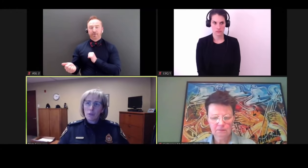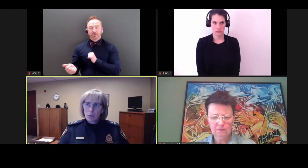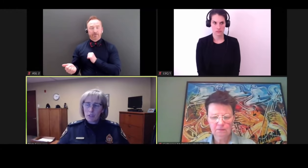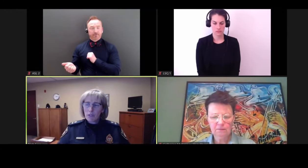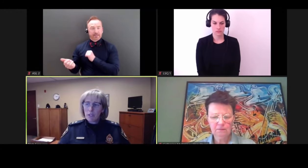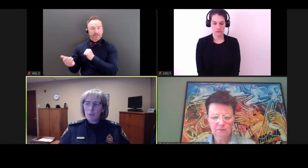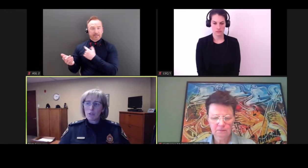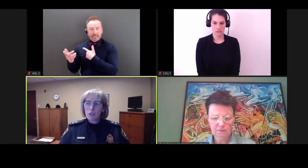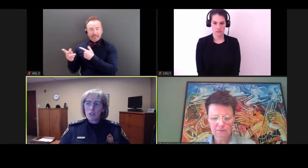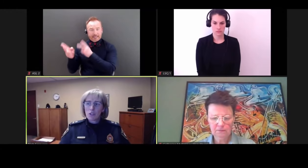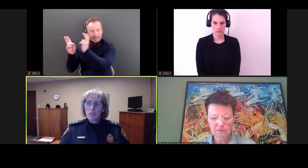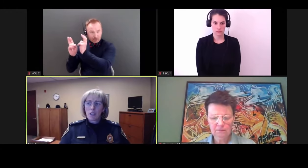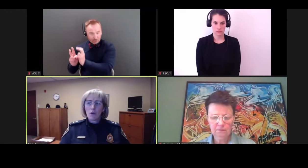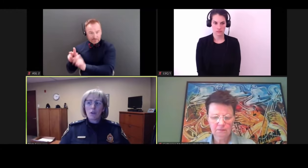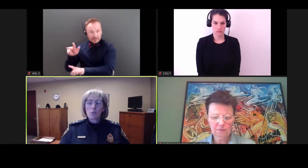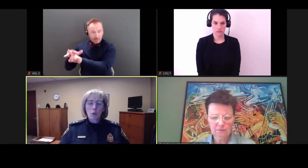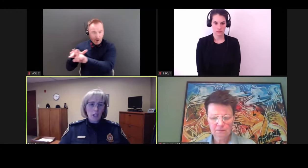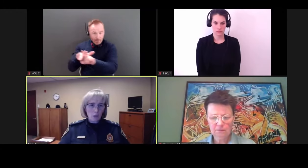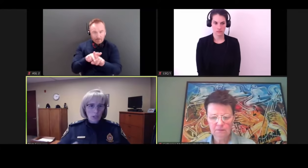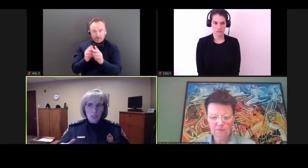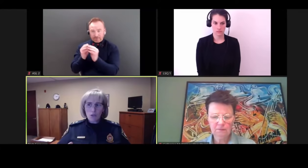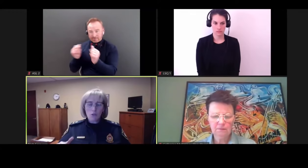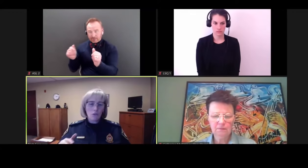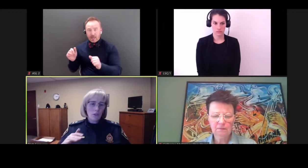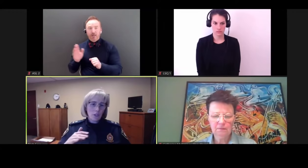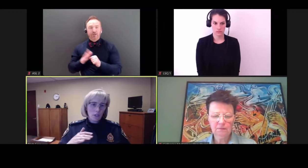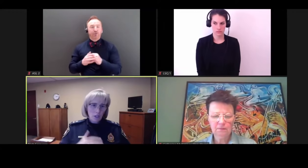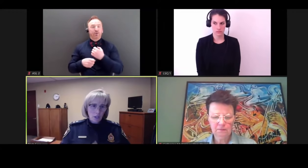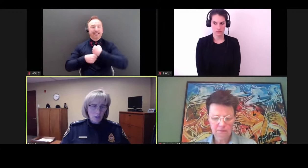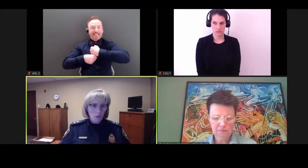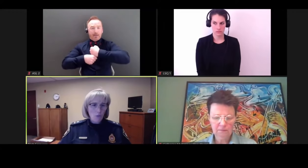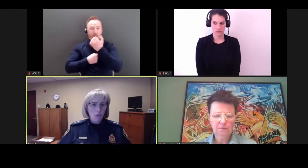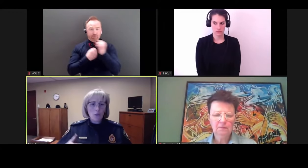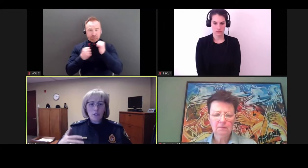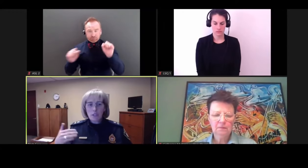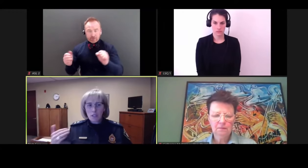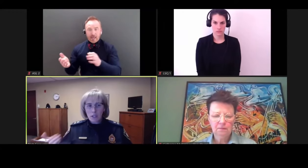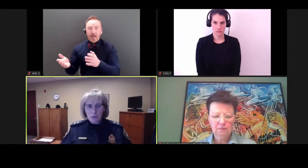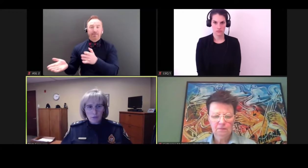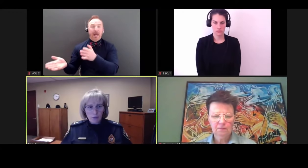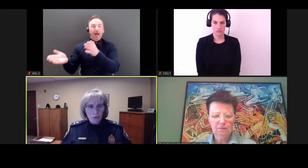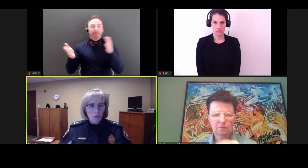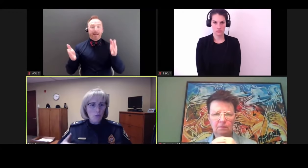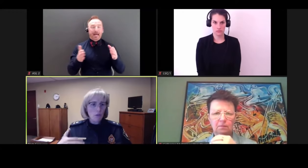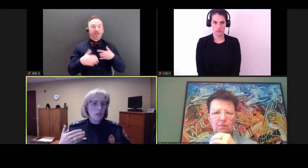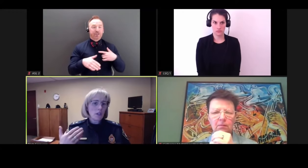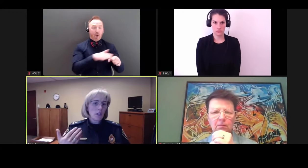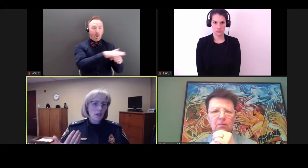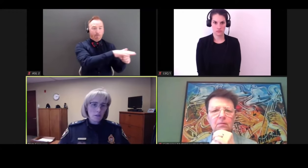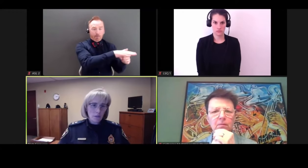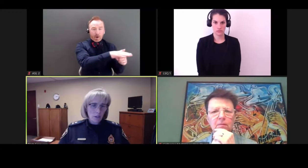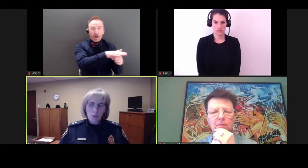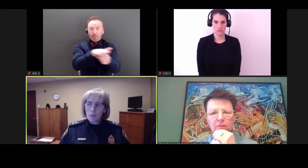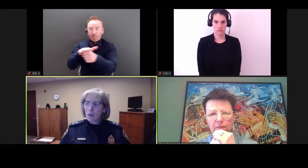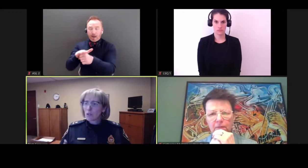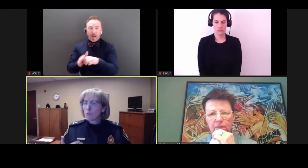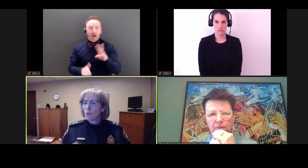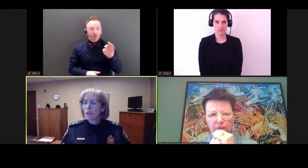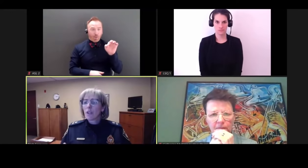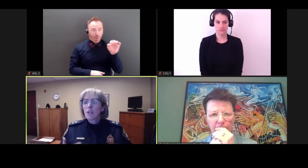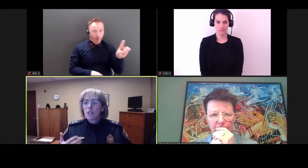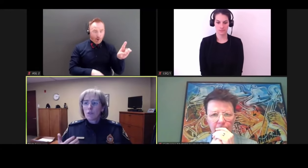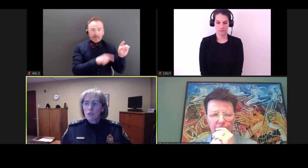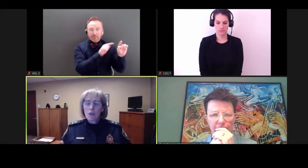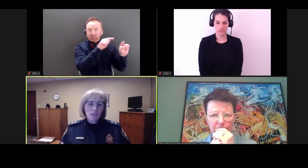in the footprint of the demonstration to now spreading out into your ward, Councillor Fleury's ward, Councillor Menard's